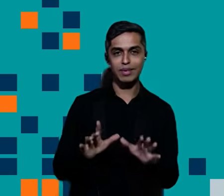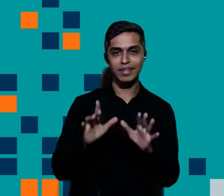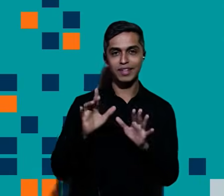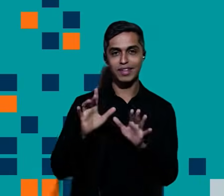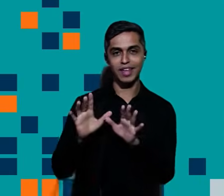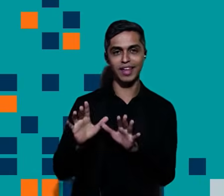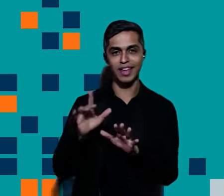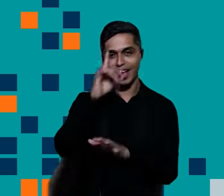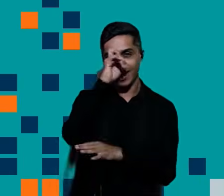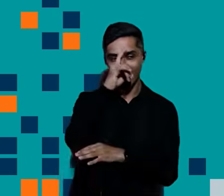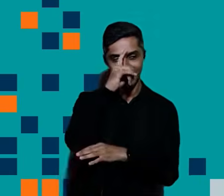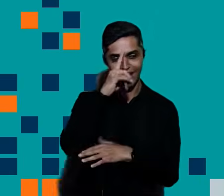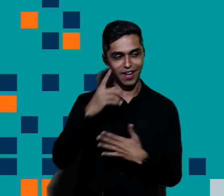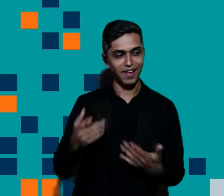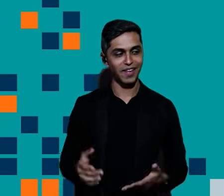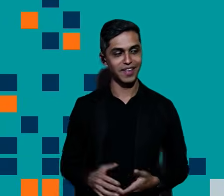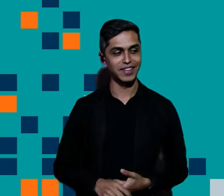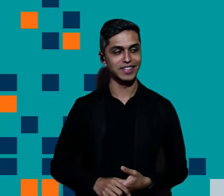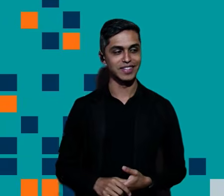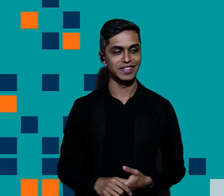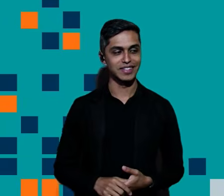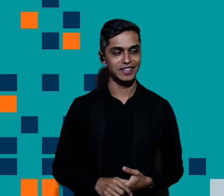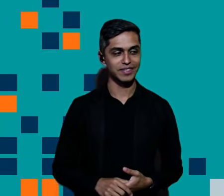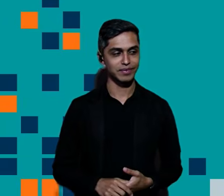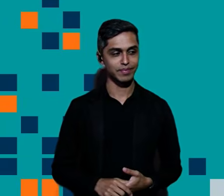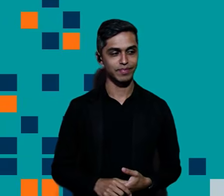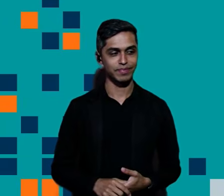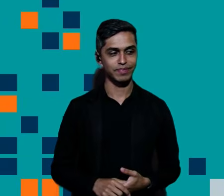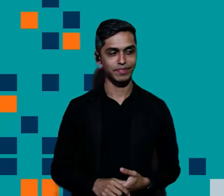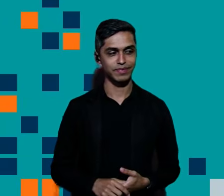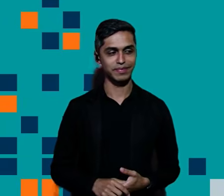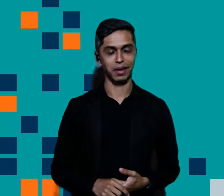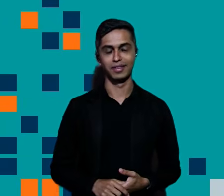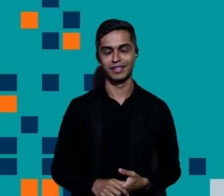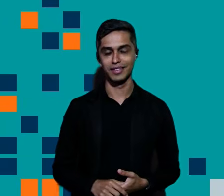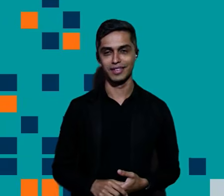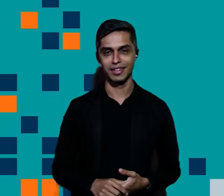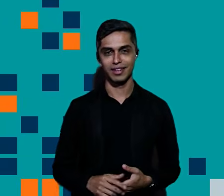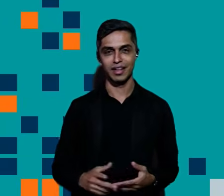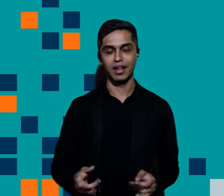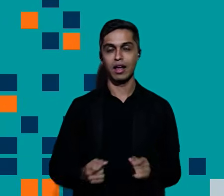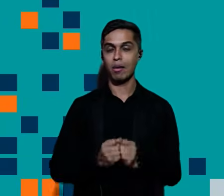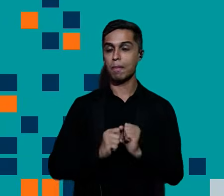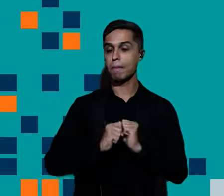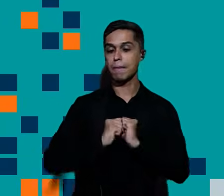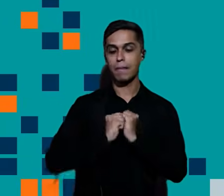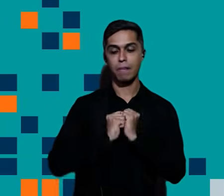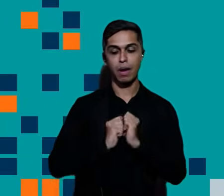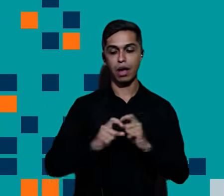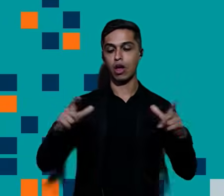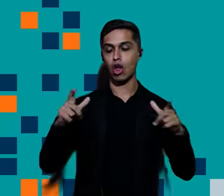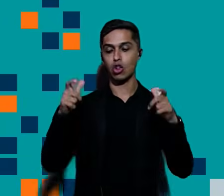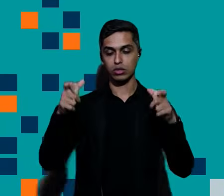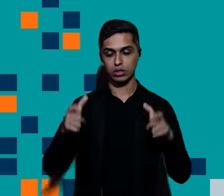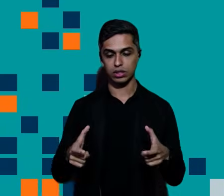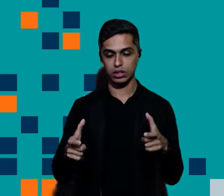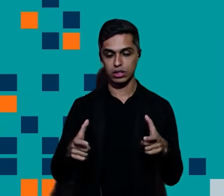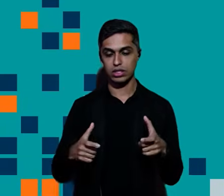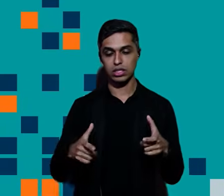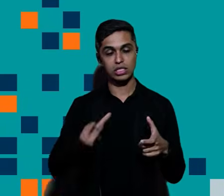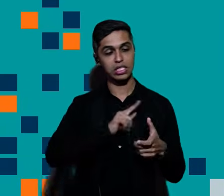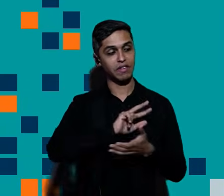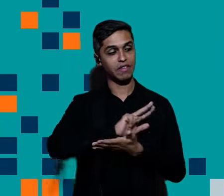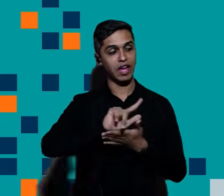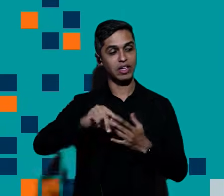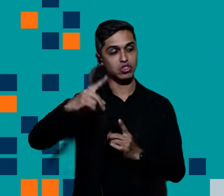Hospitals are the largest consumers of water by double of any building type. And so what